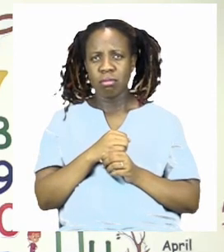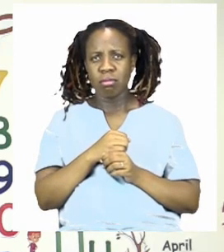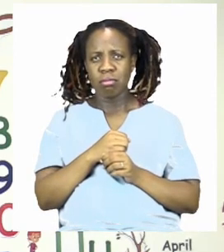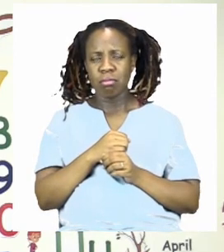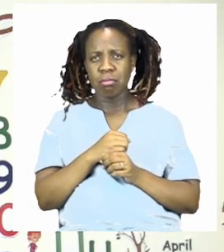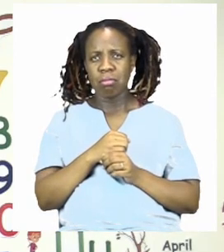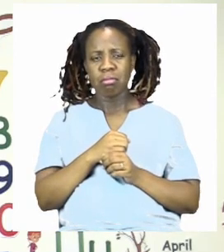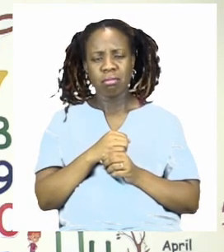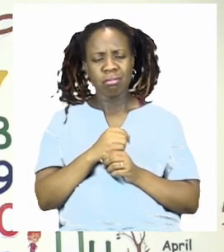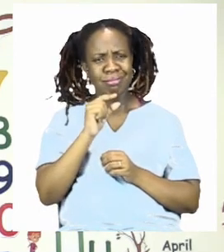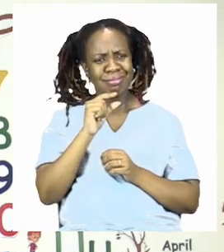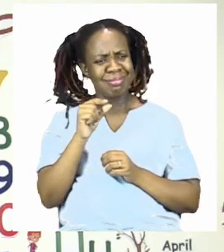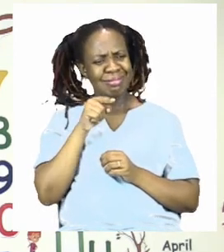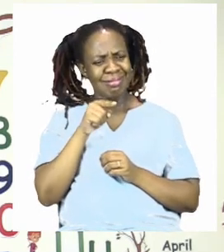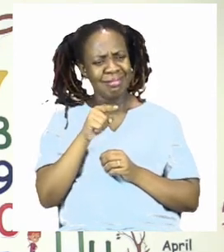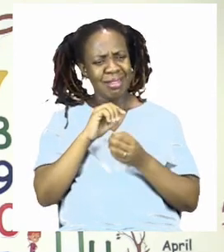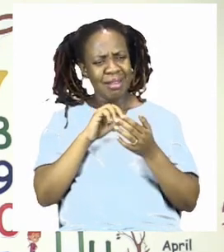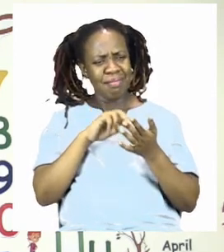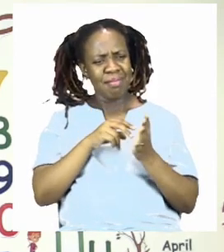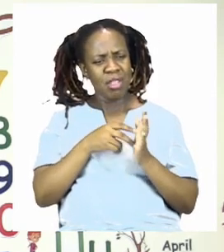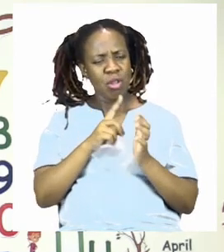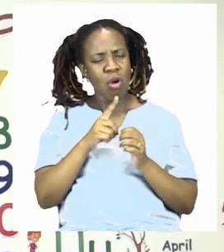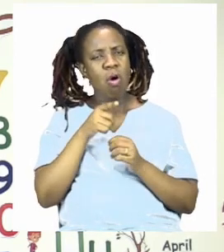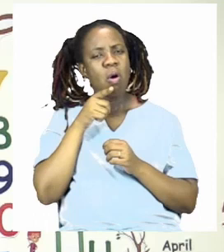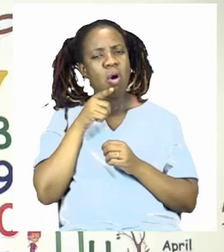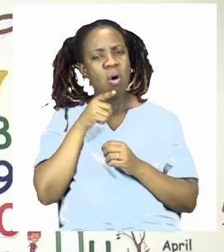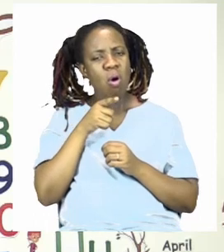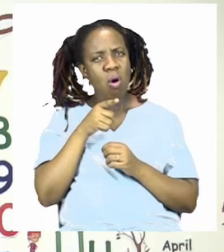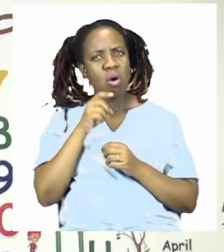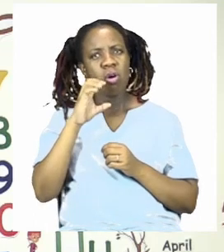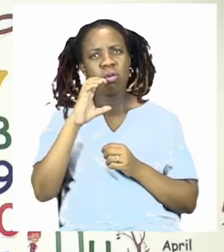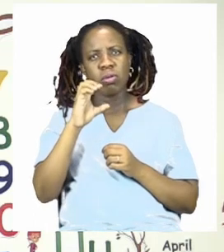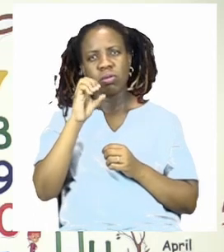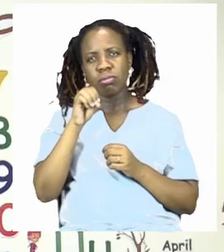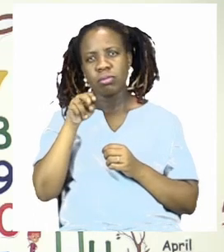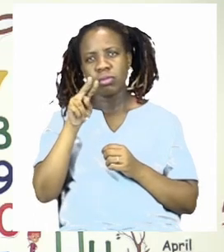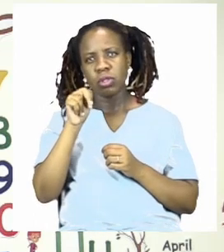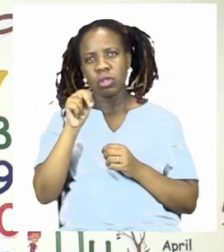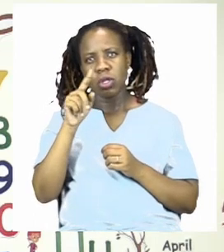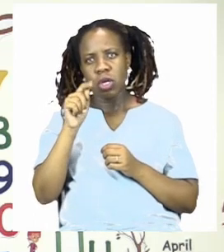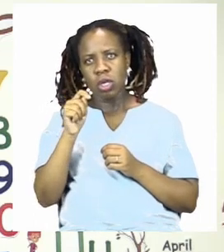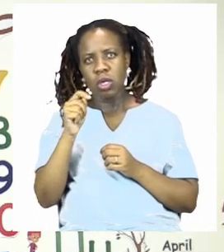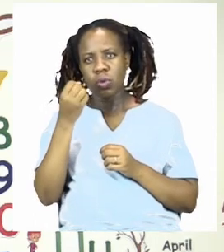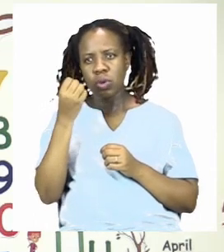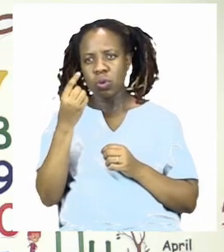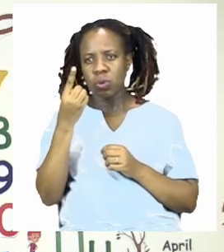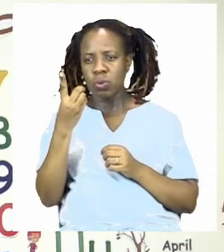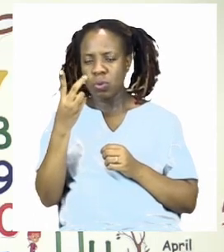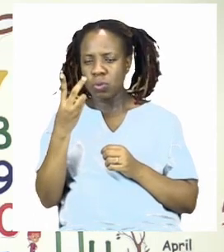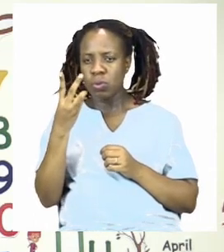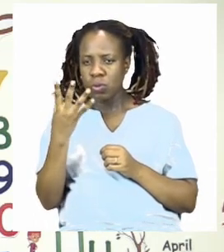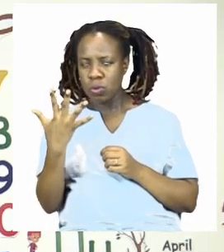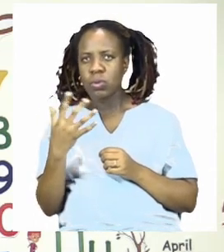word count. So when we count, it means we're also doing something. Now I want you to